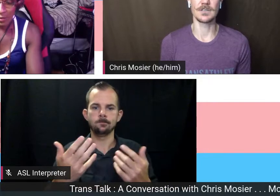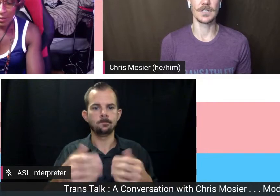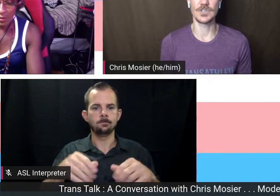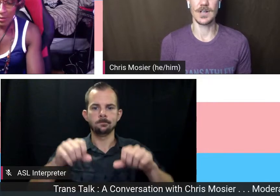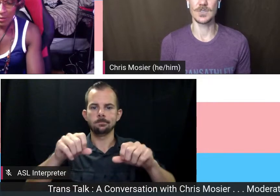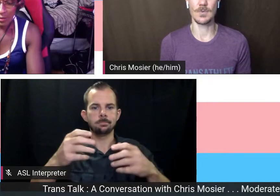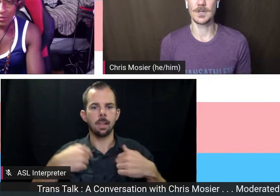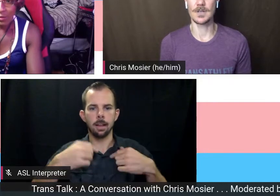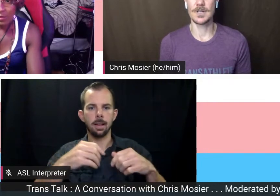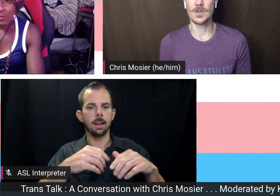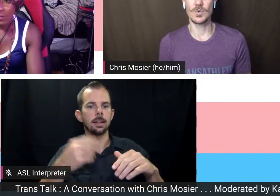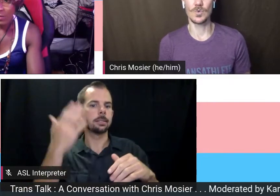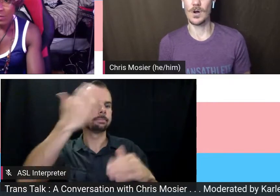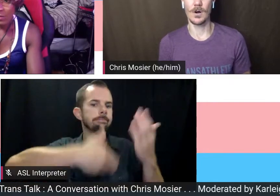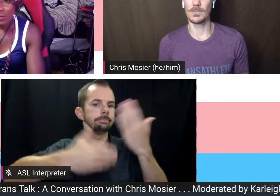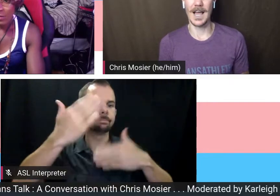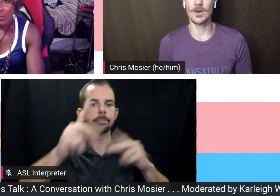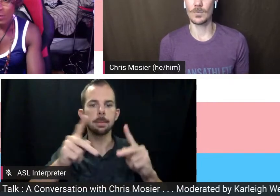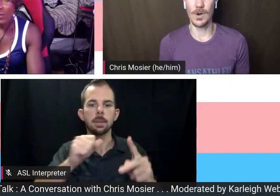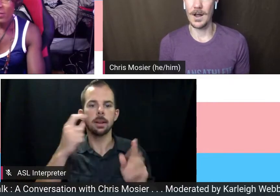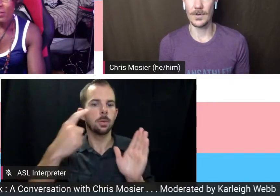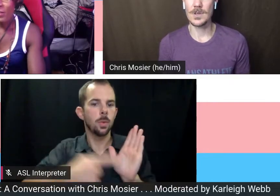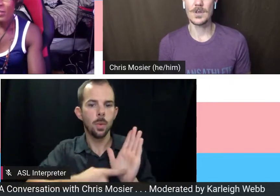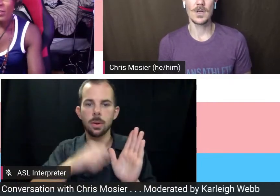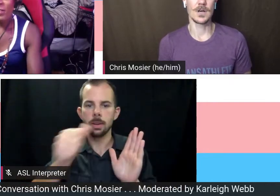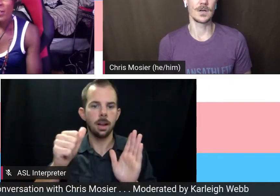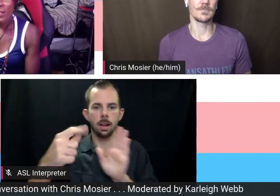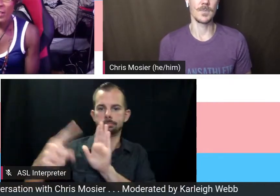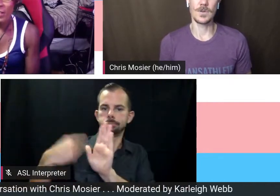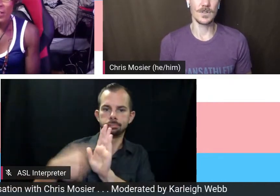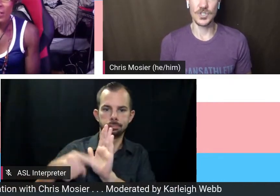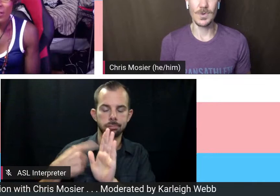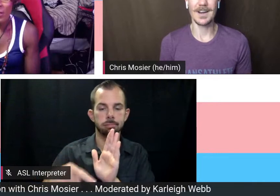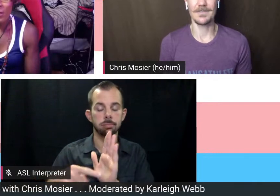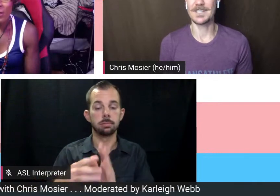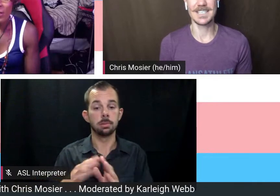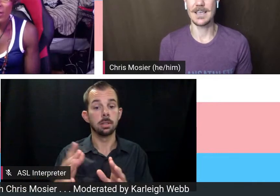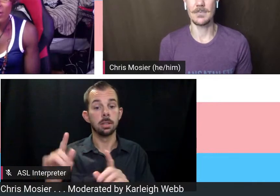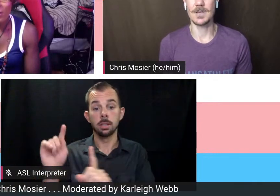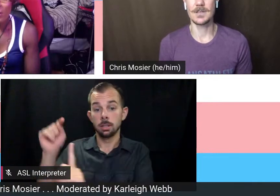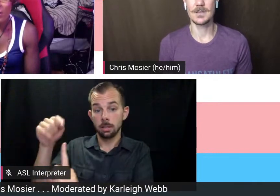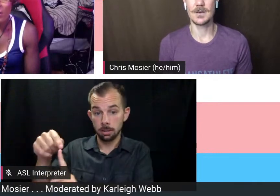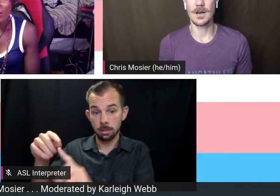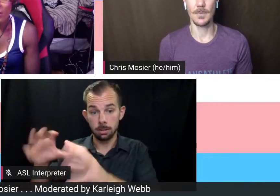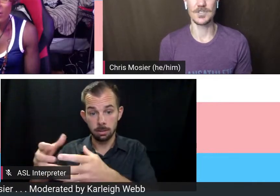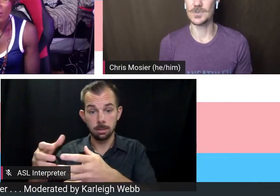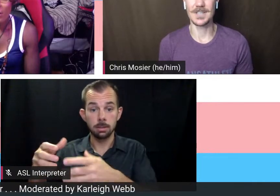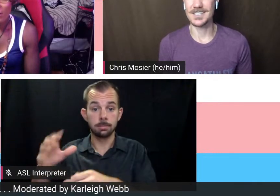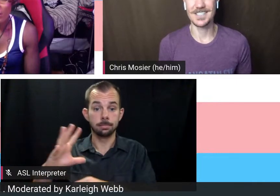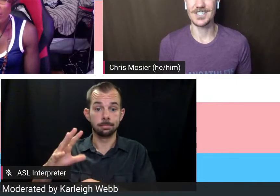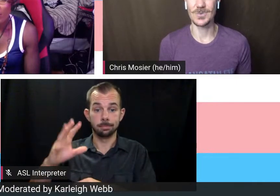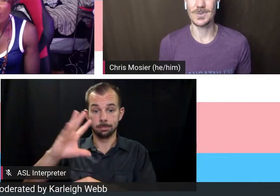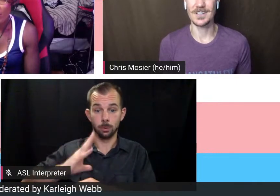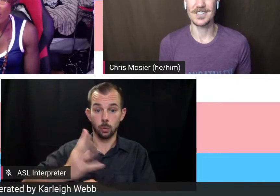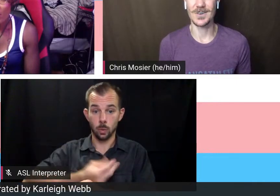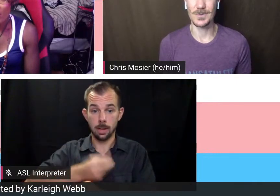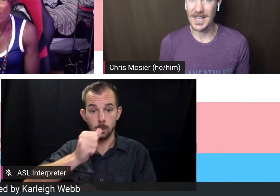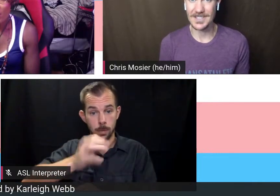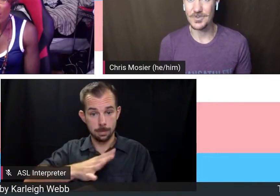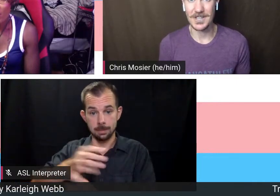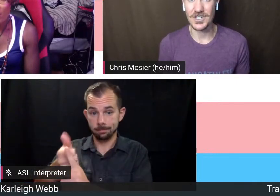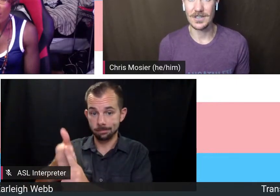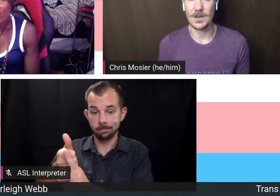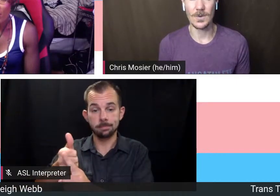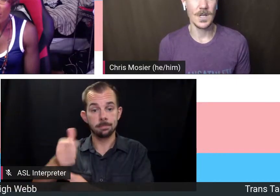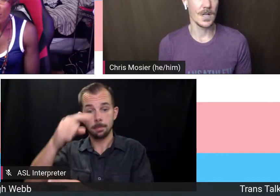and particularly trans women who are Black or brown, do not have the same opportunities to do. And so,